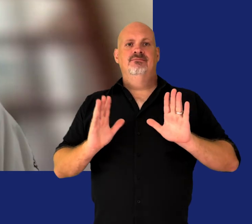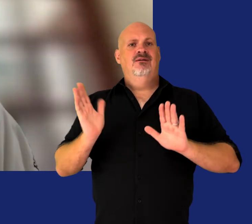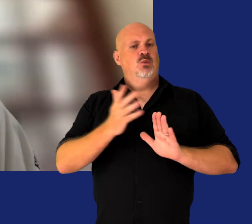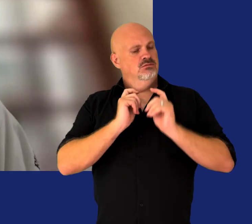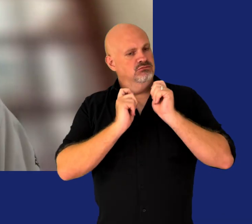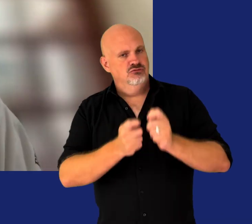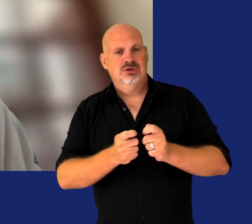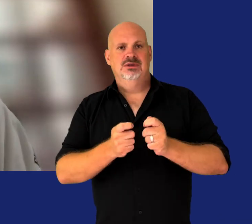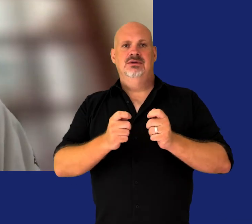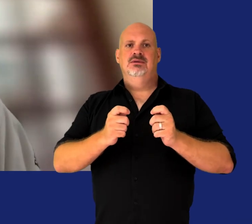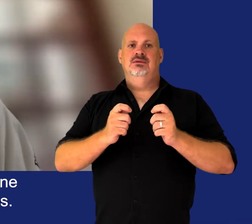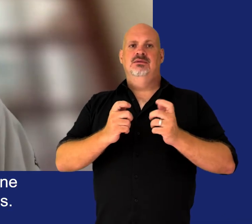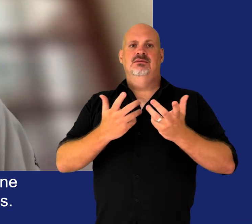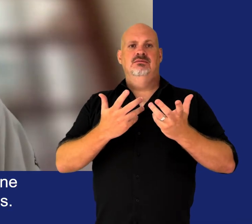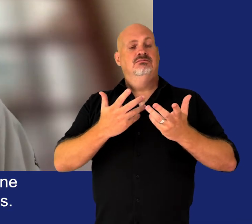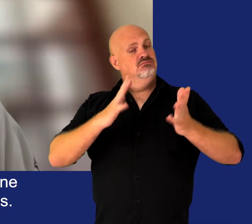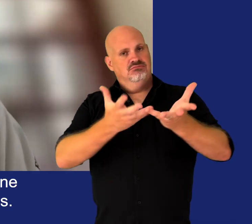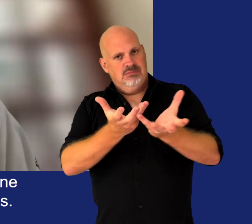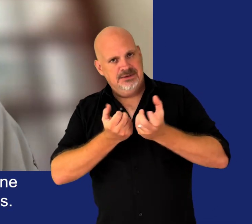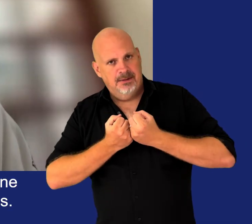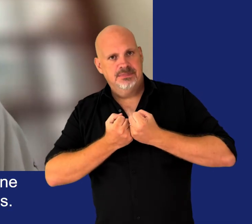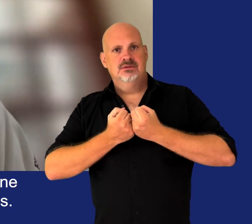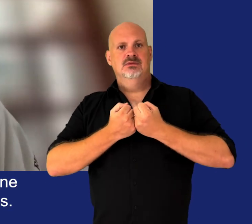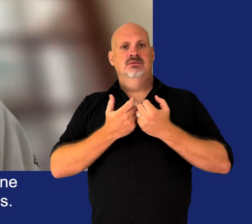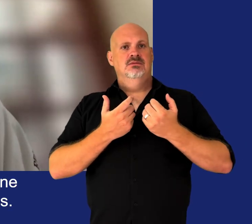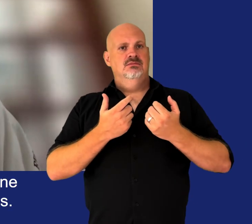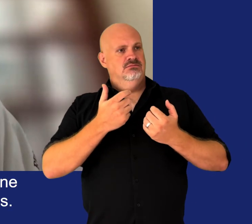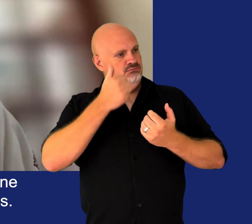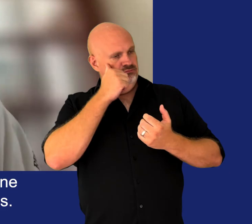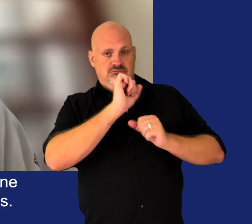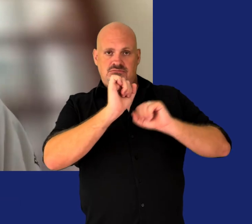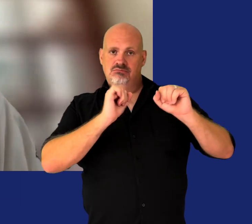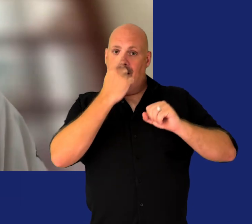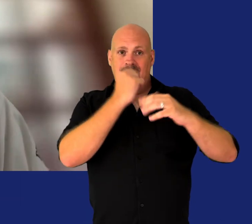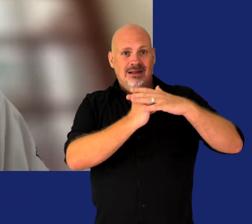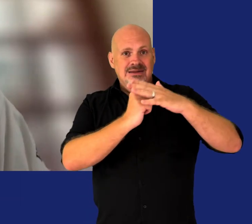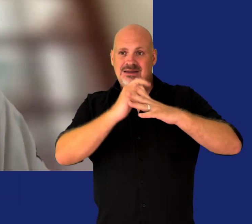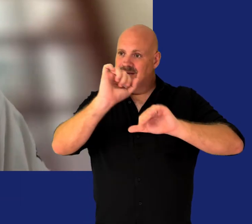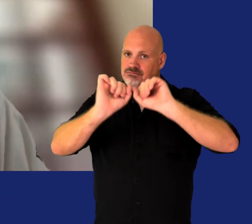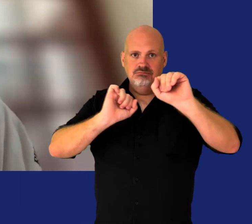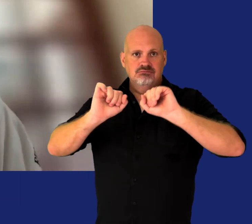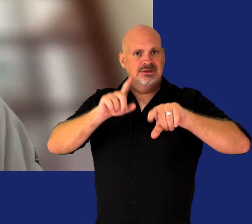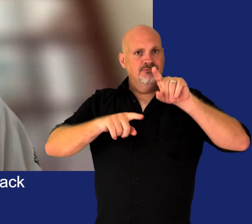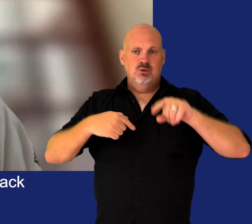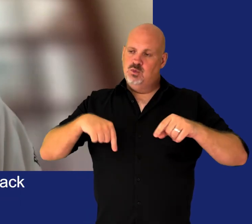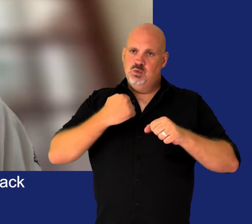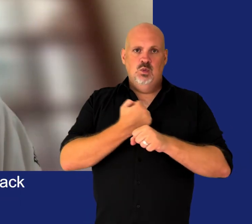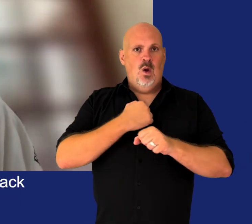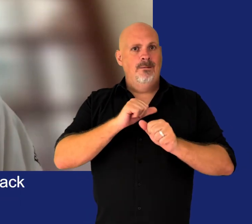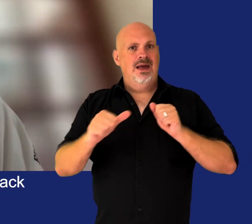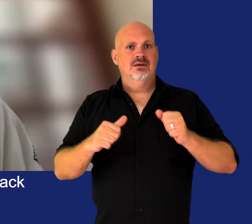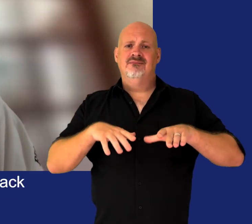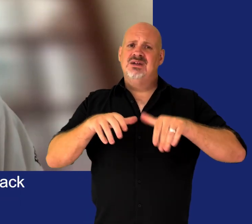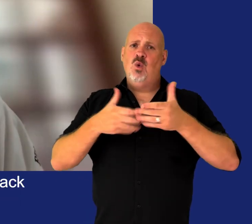everyone's everyone's to be tolerated as everyone is working to the best of their abilities. So we're there doing our best.